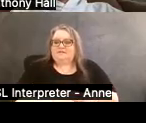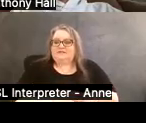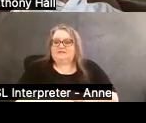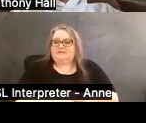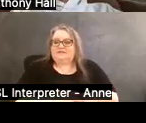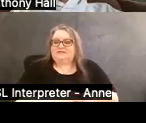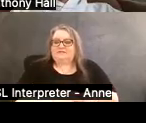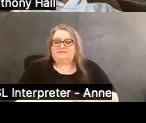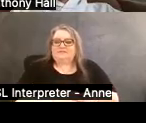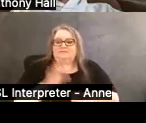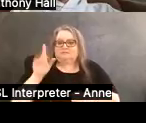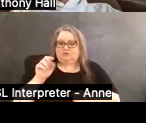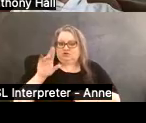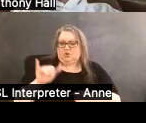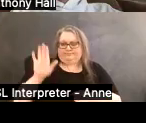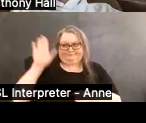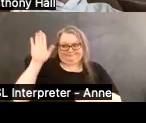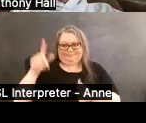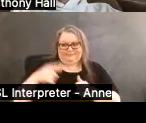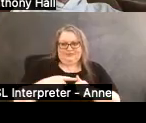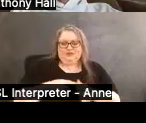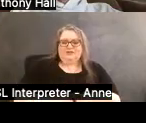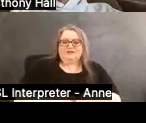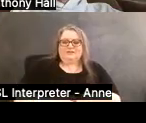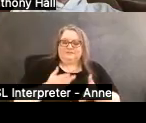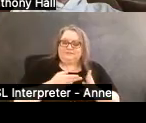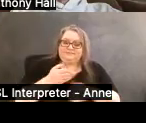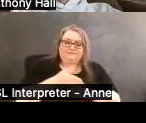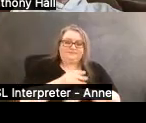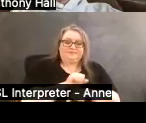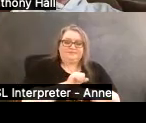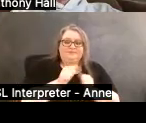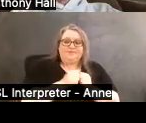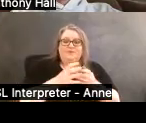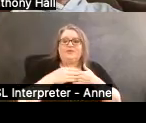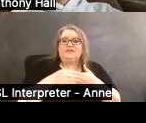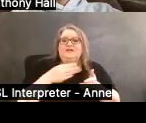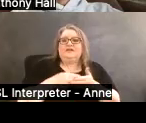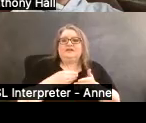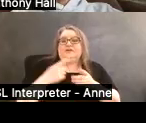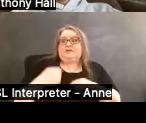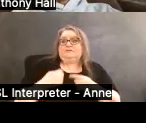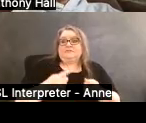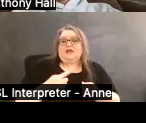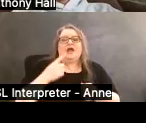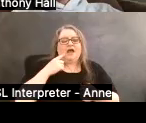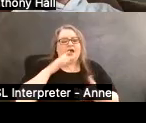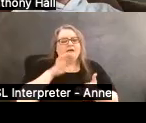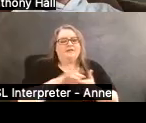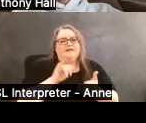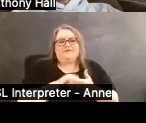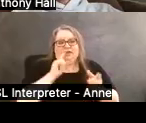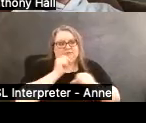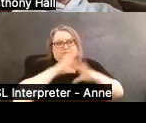I can go first. Honestly, after working with flex funding for so long, I believe that it's the future, especially